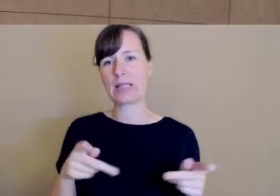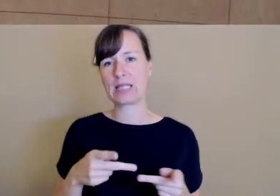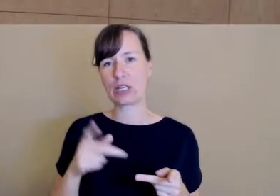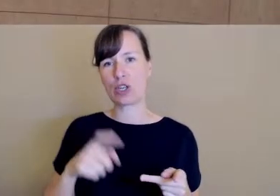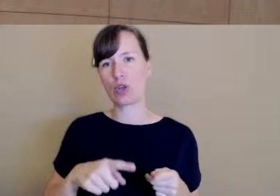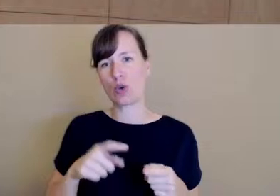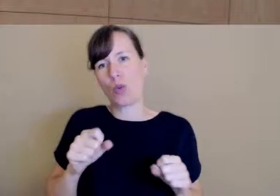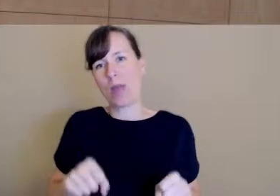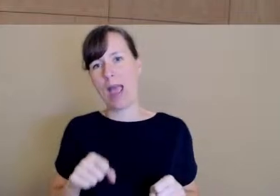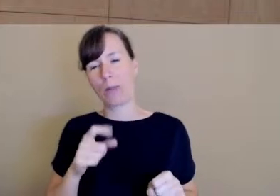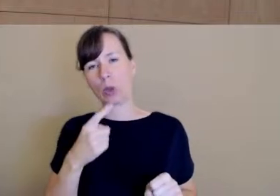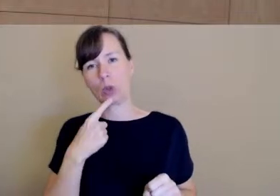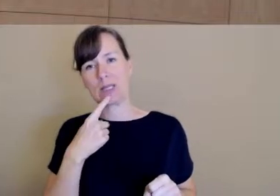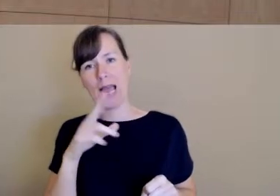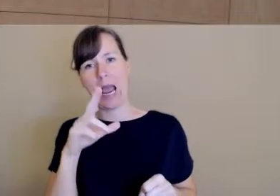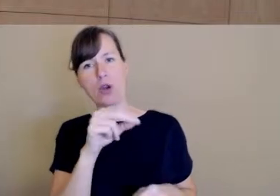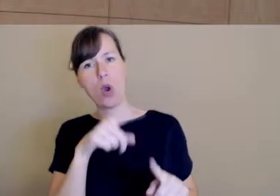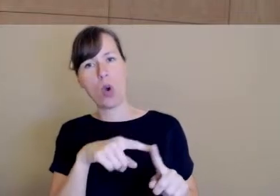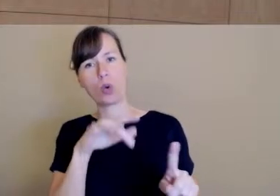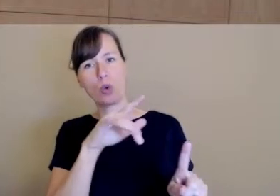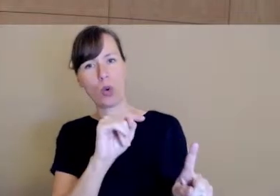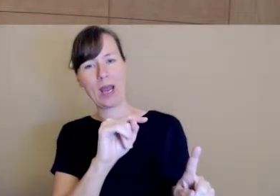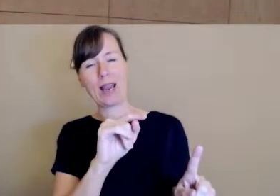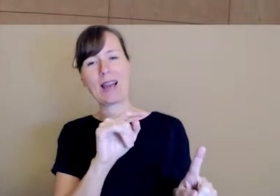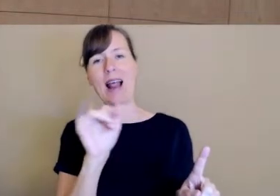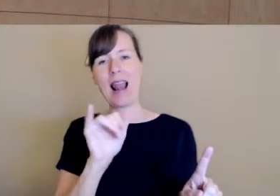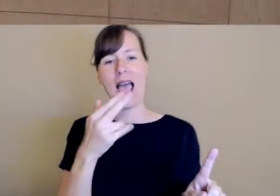like he would to the tree planting in Cheese Park.